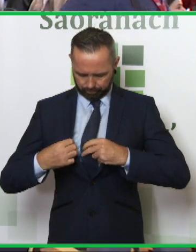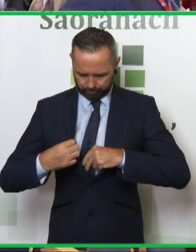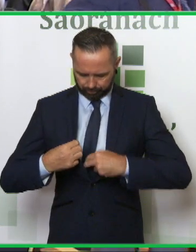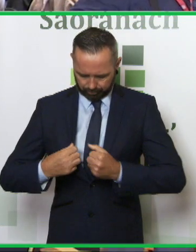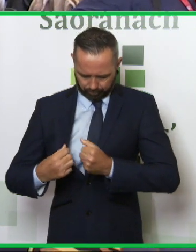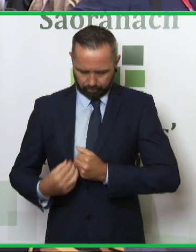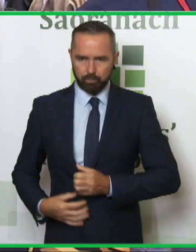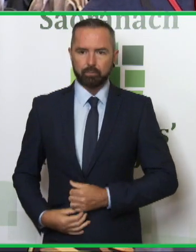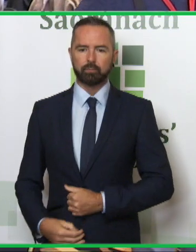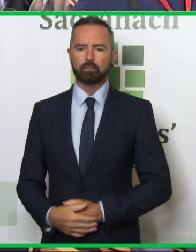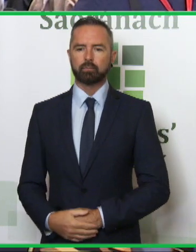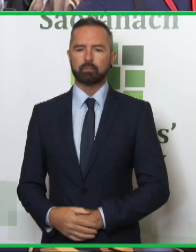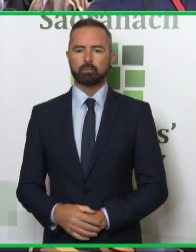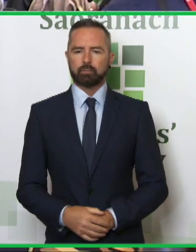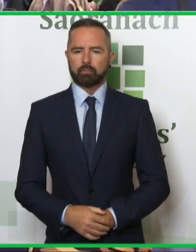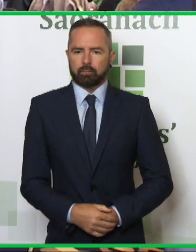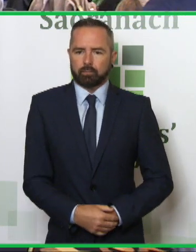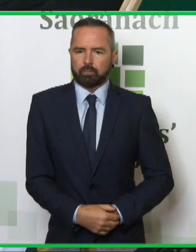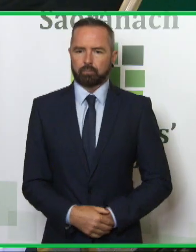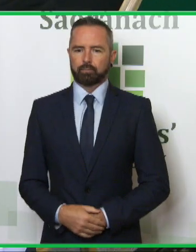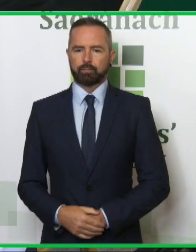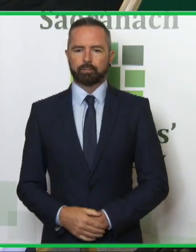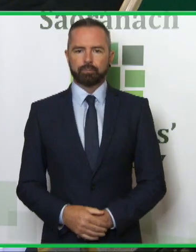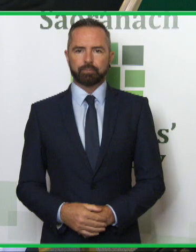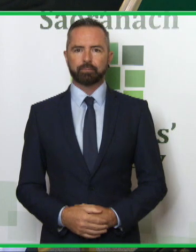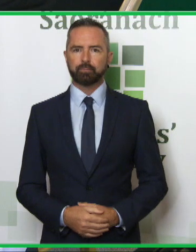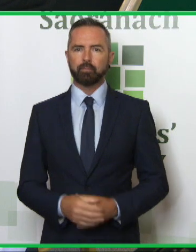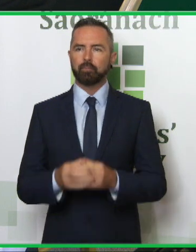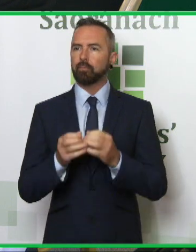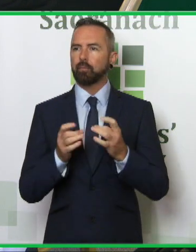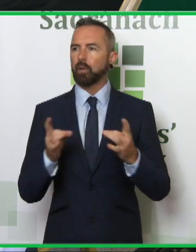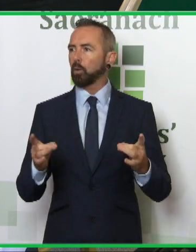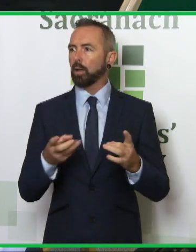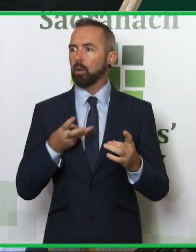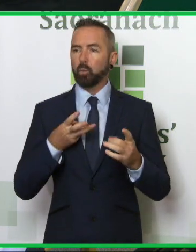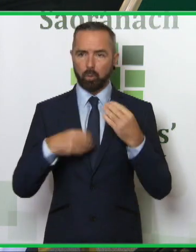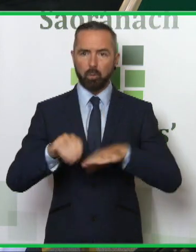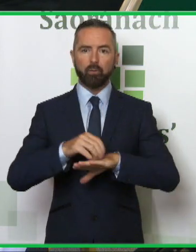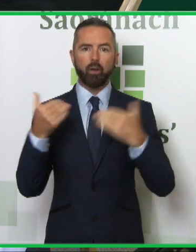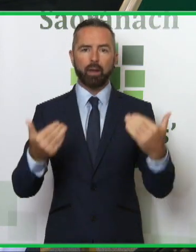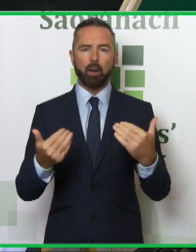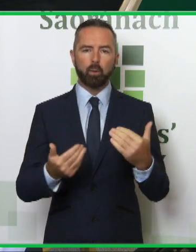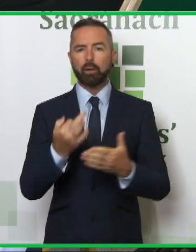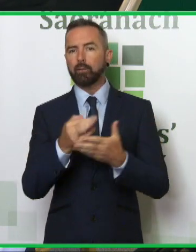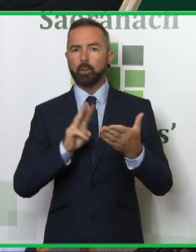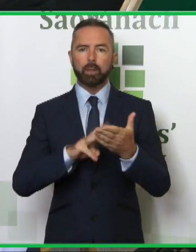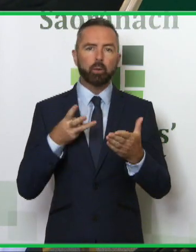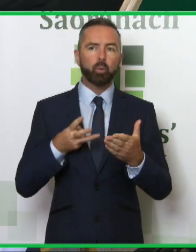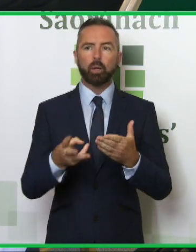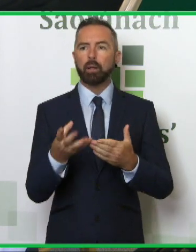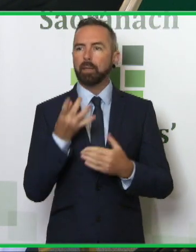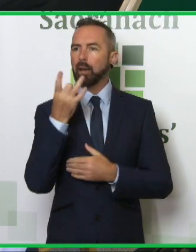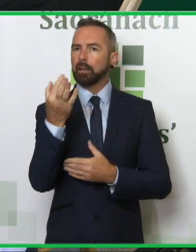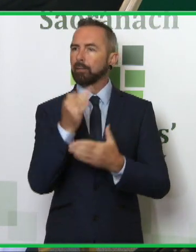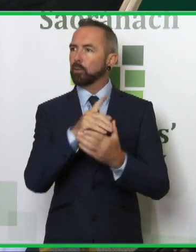put their name forward to volunteer to be observers in the count of ballots throughout the day, and that'll be a draw from a hat. We'll just pick,